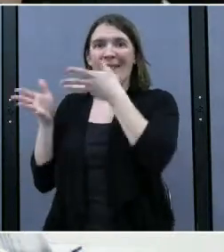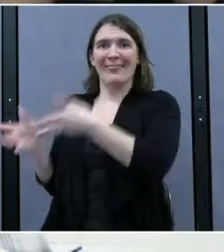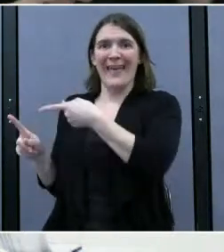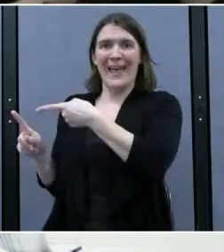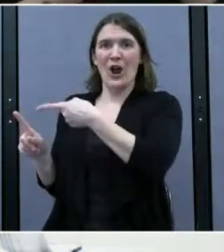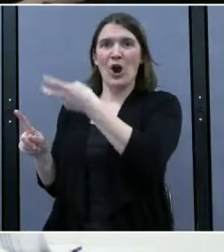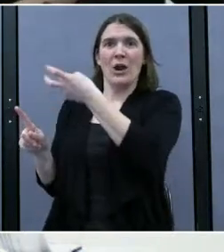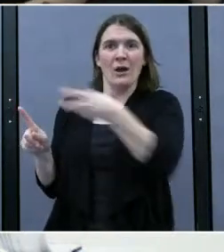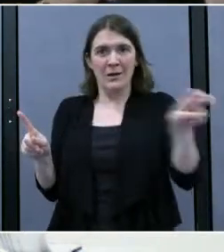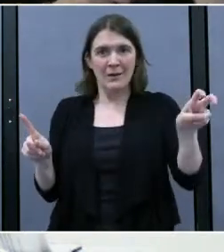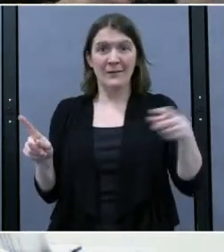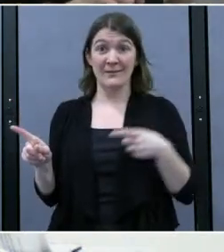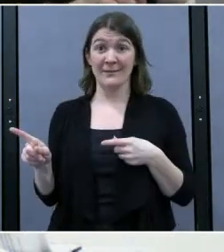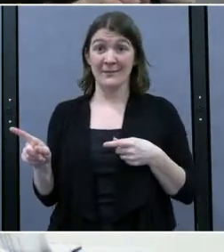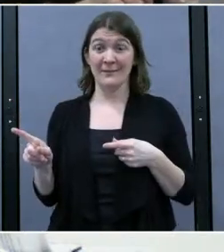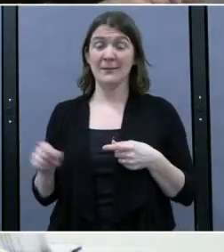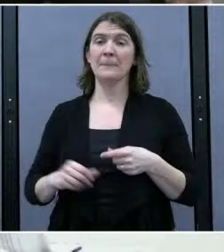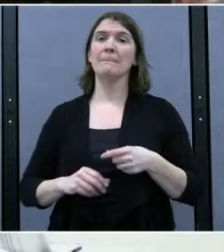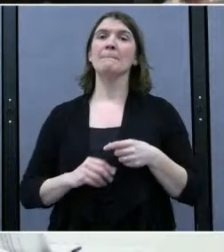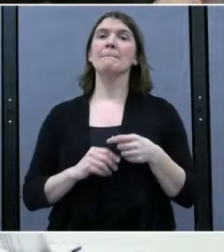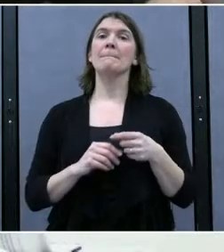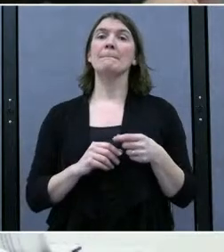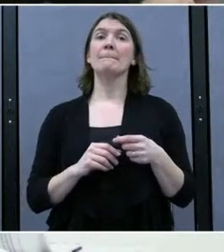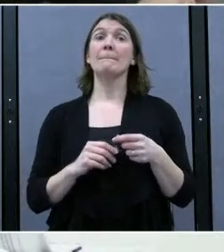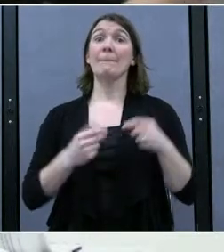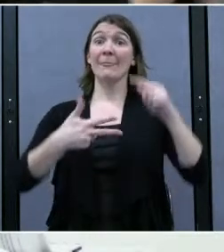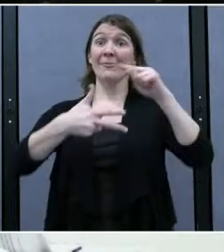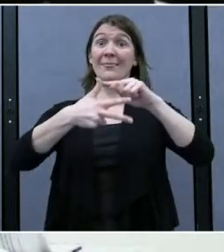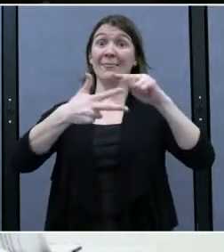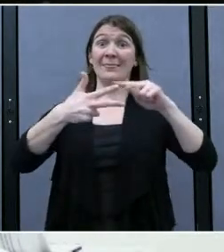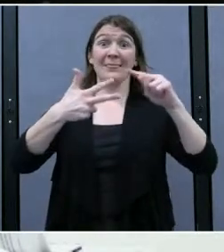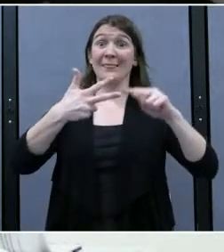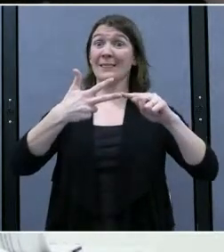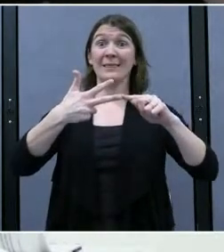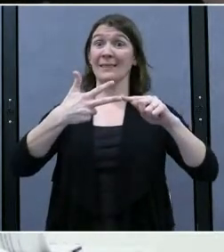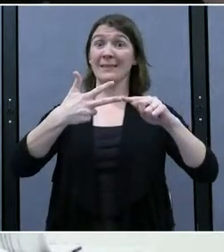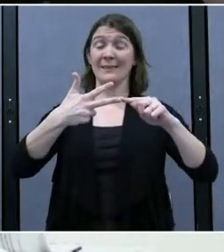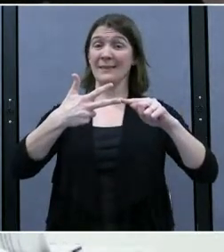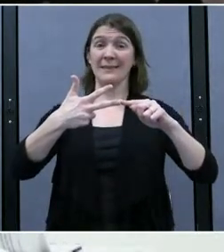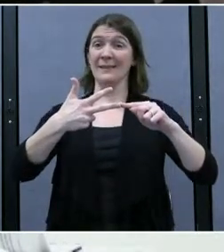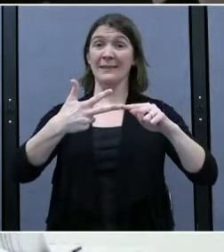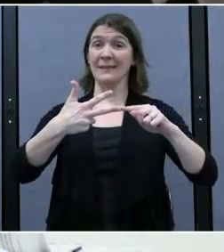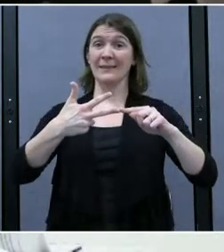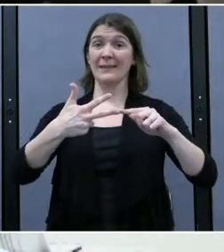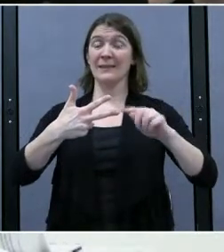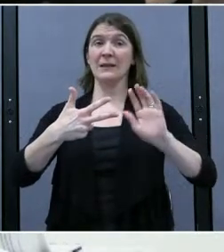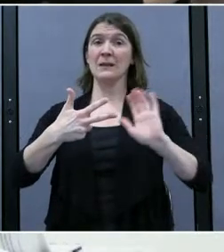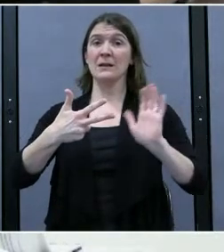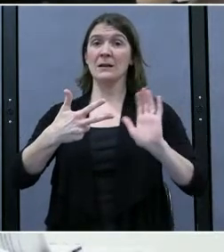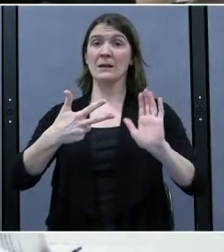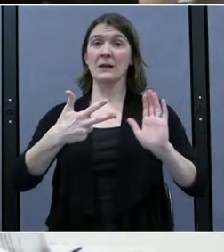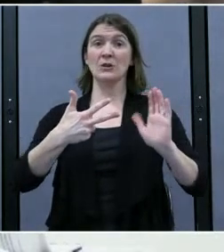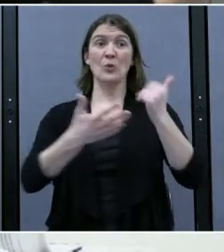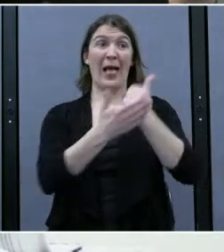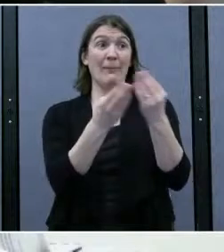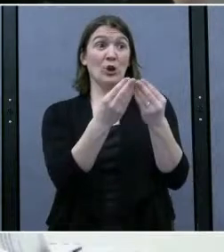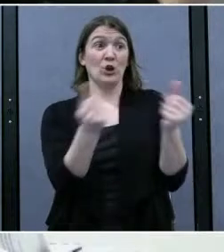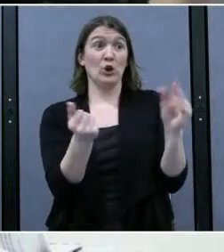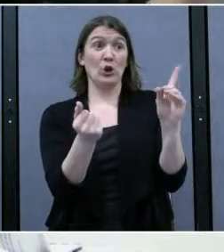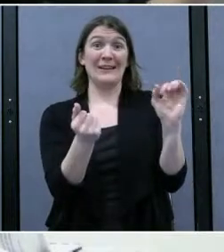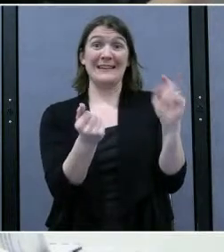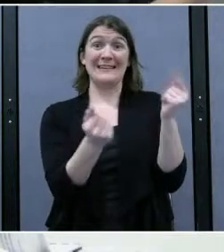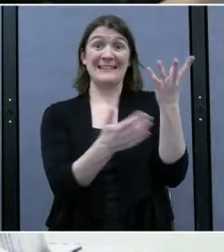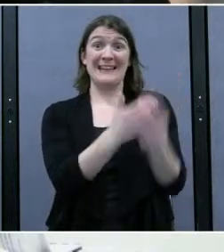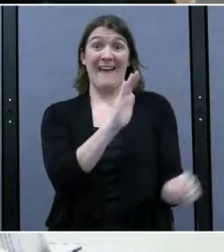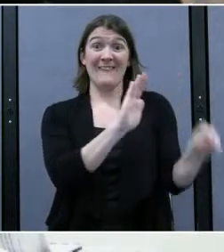don't get to those 3 alternatives for curing a deficit,